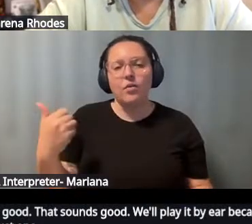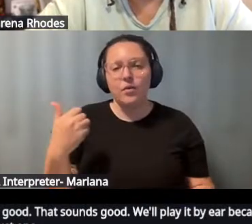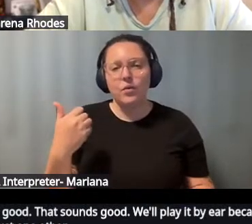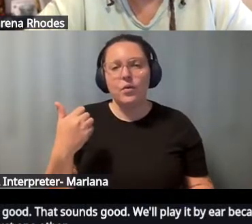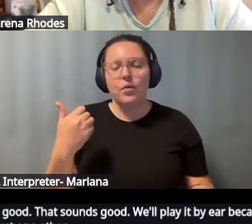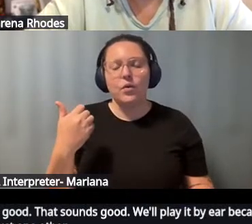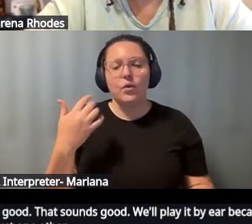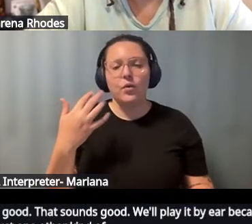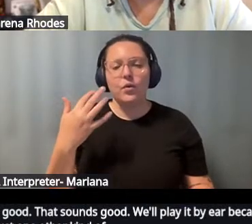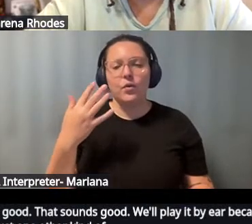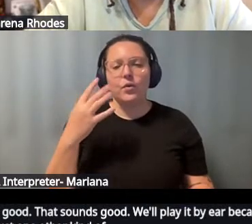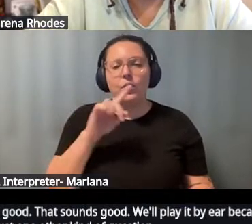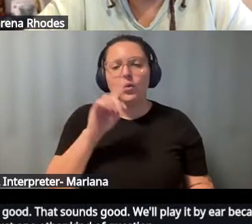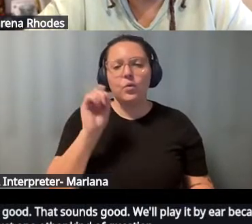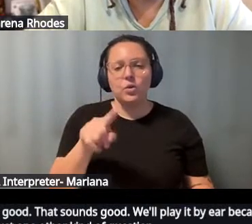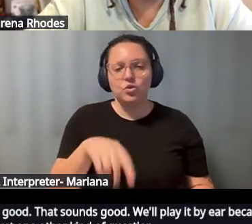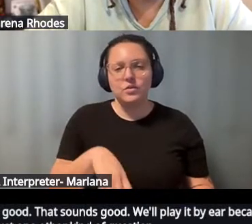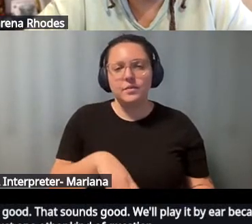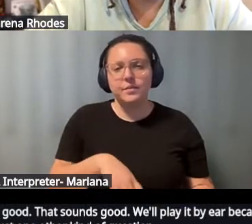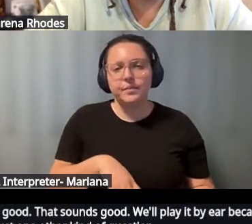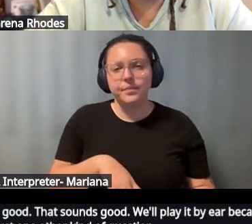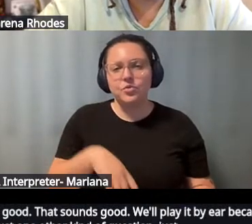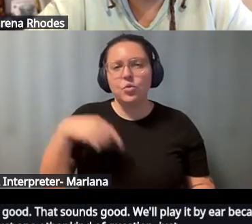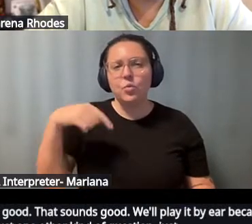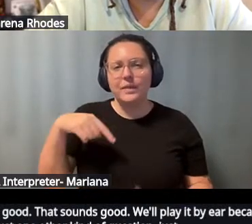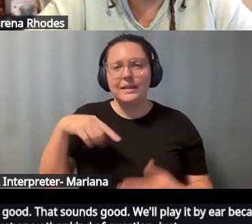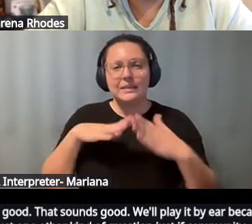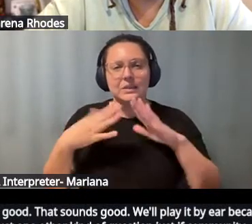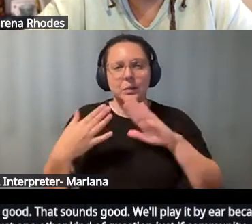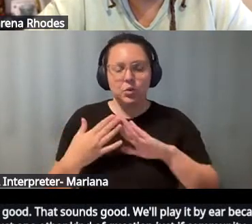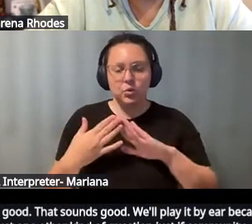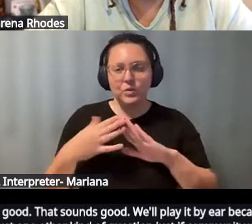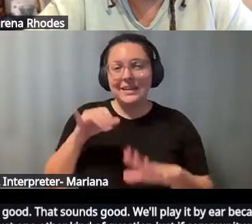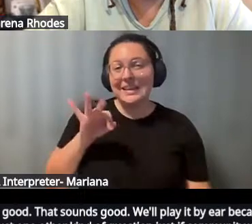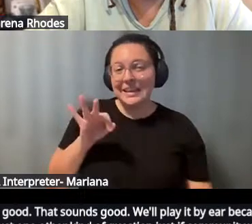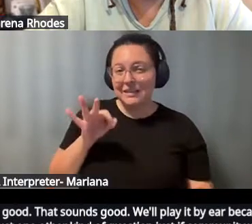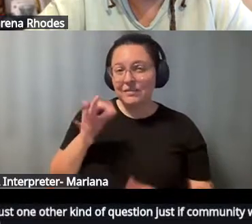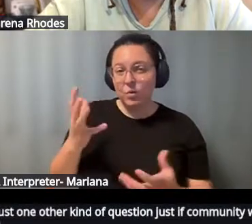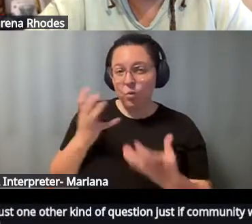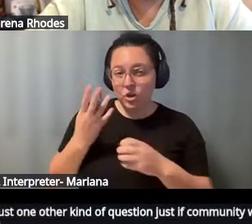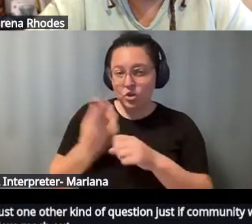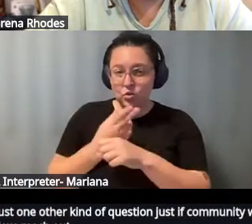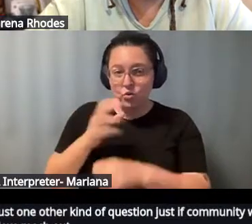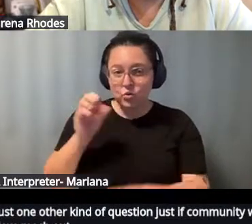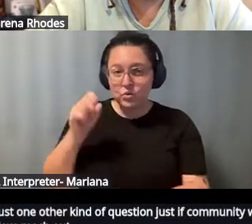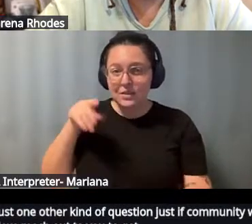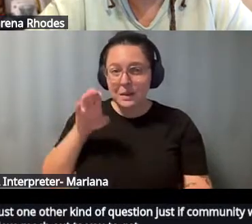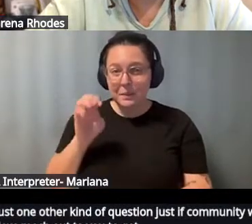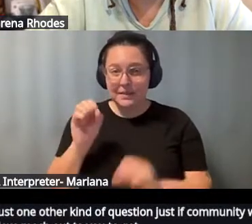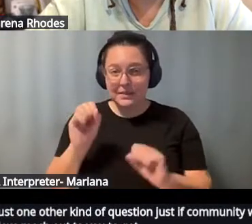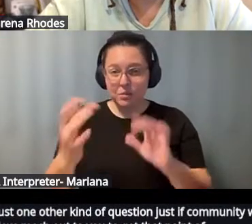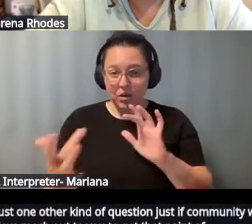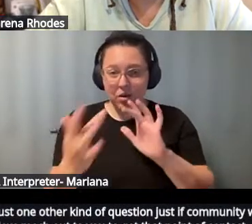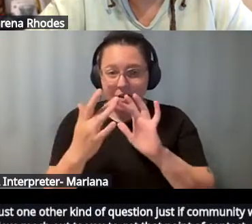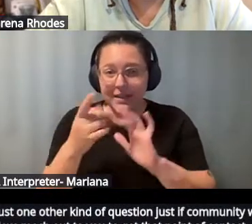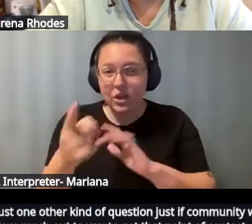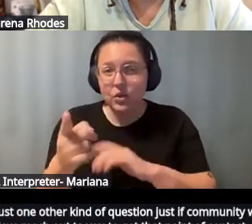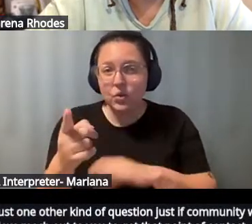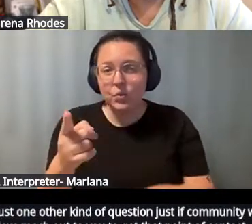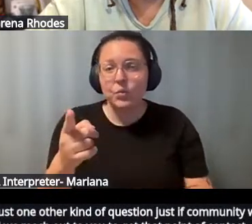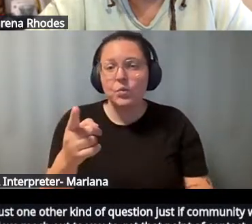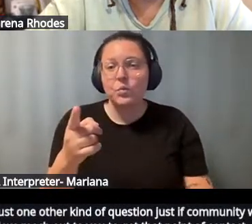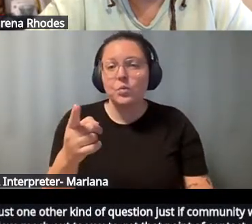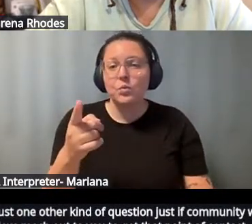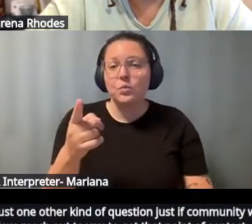kind of question. Just if community wanted to use the space, could we reach out to you to get that point of contact for